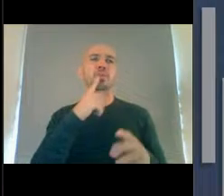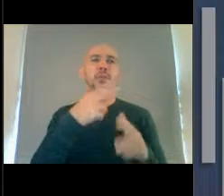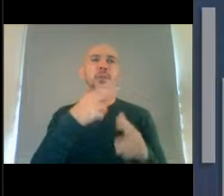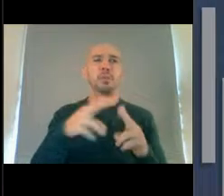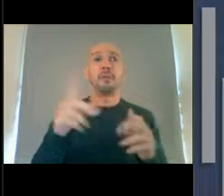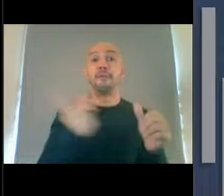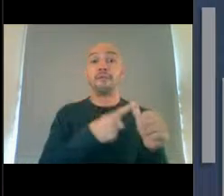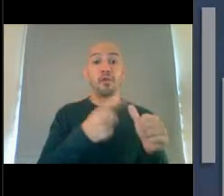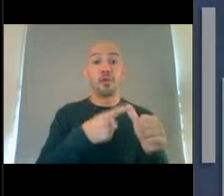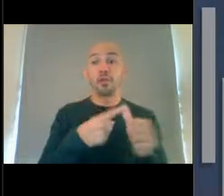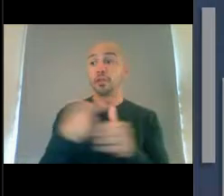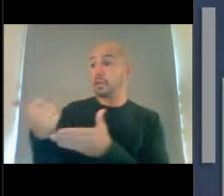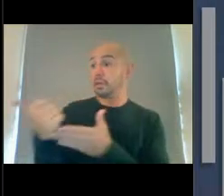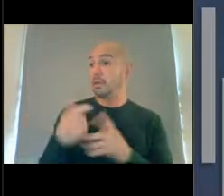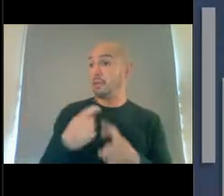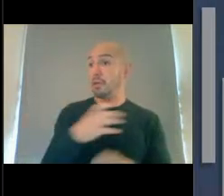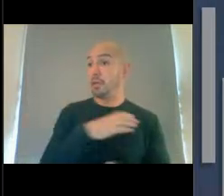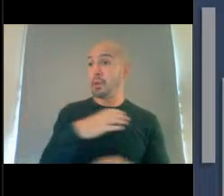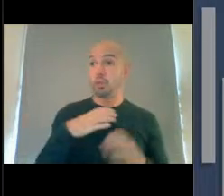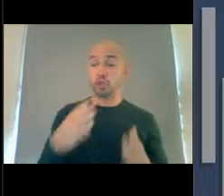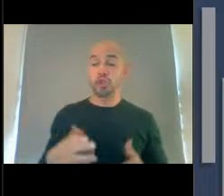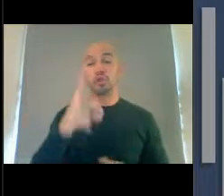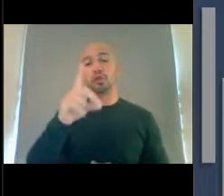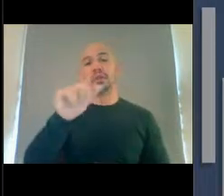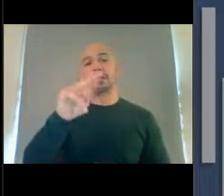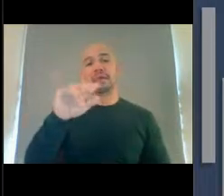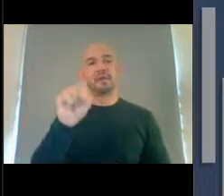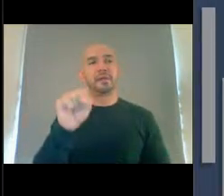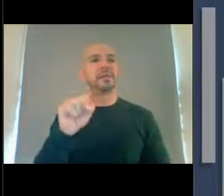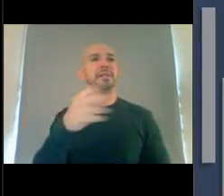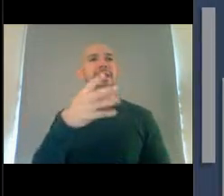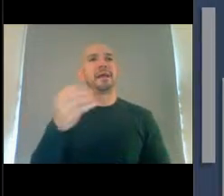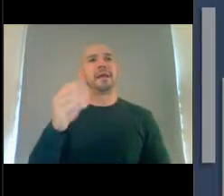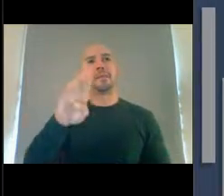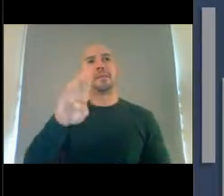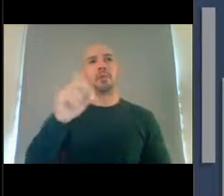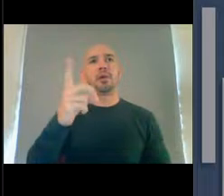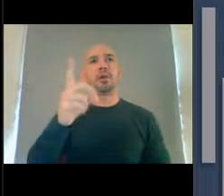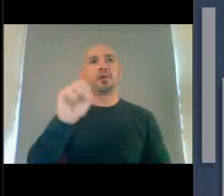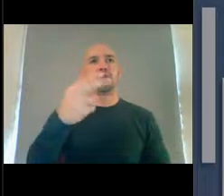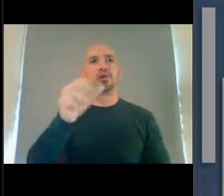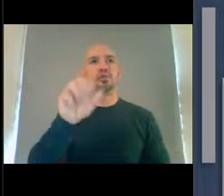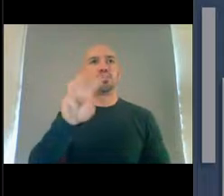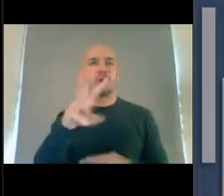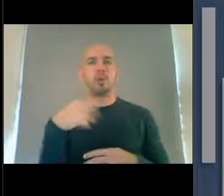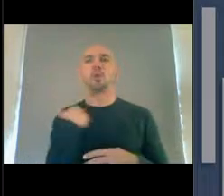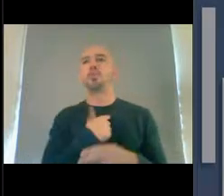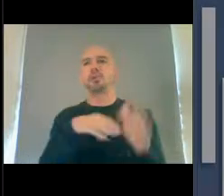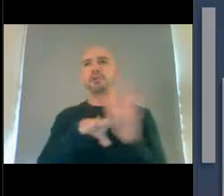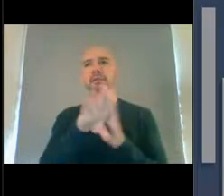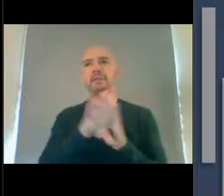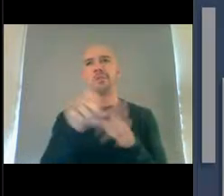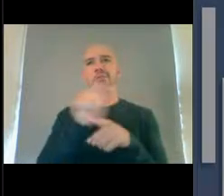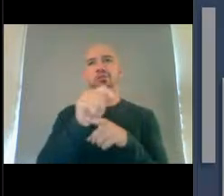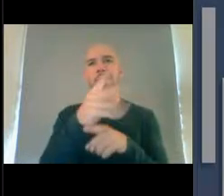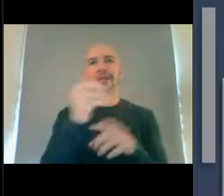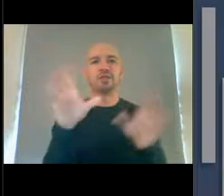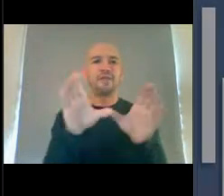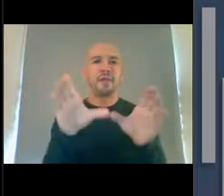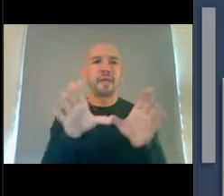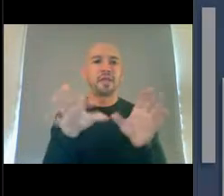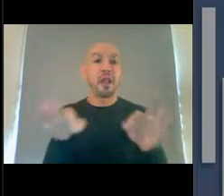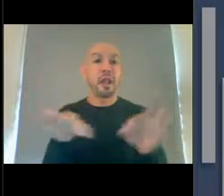from commissioner davis and commissioner bradshaw we developed training and certification language